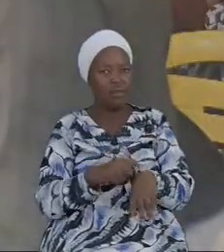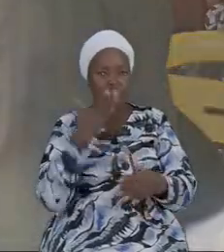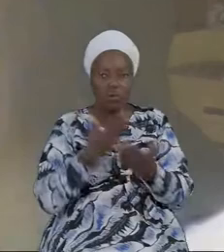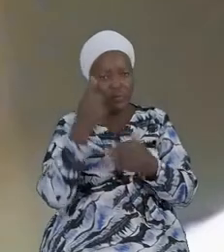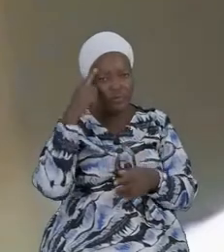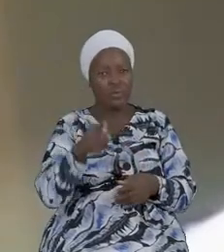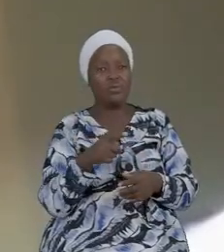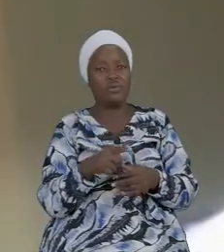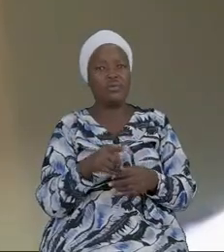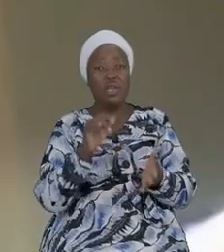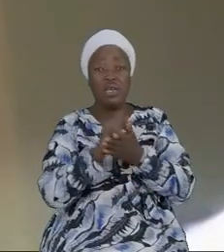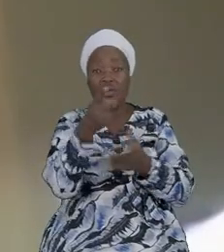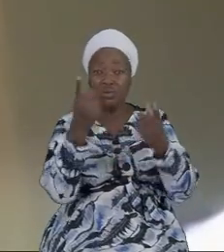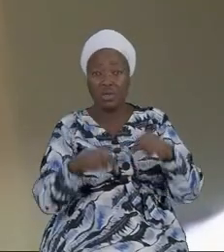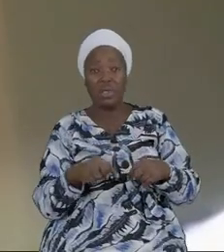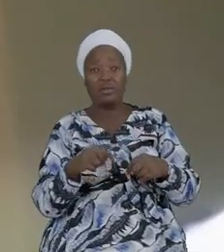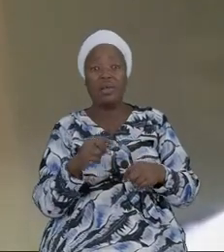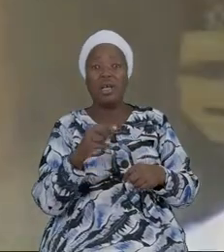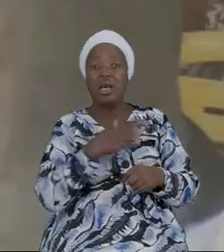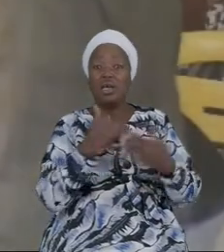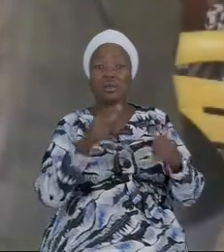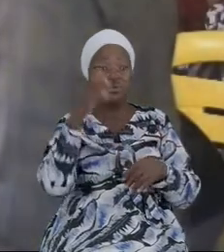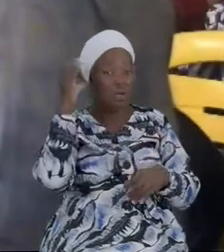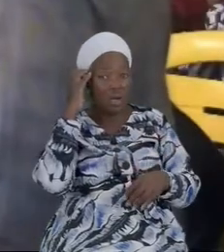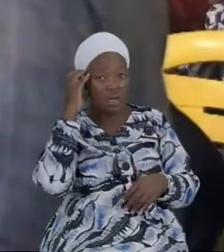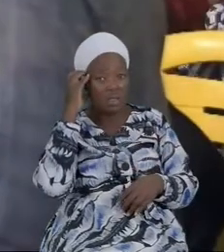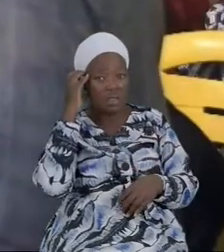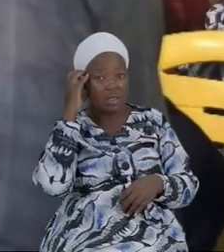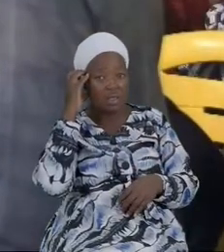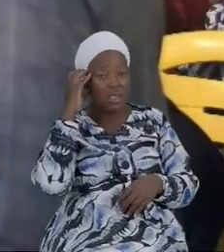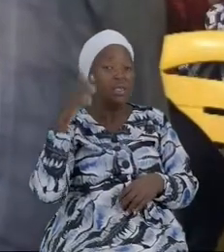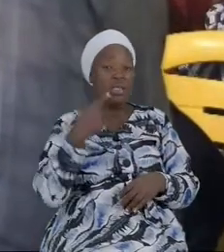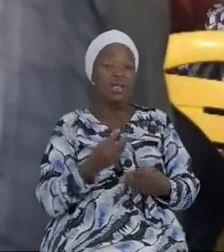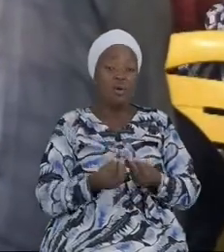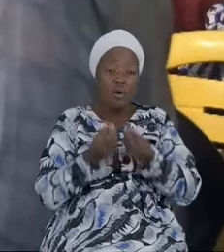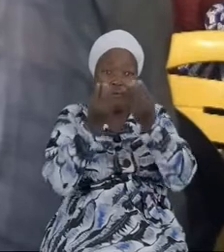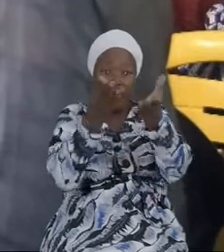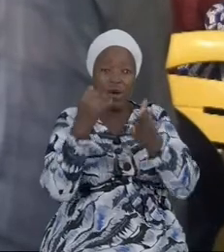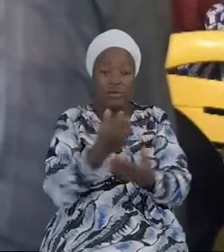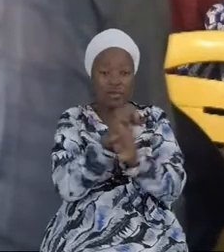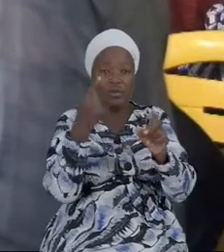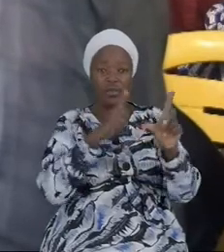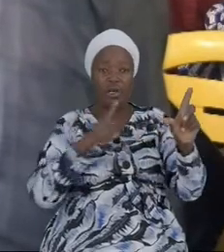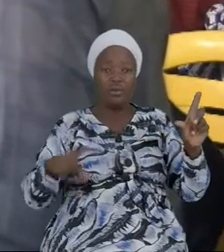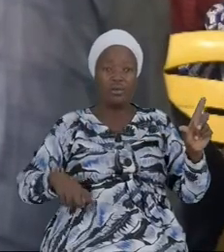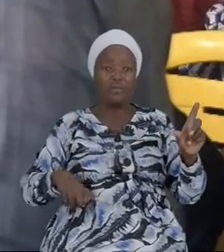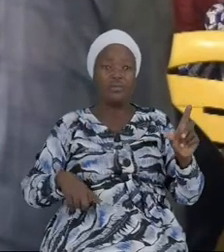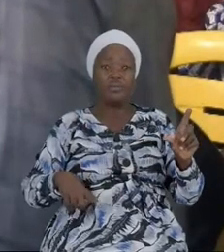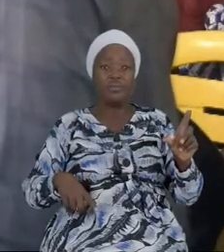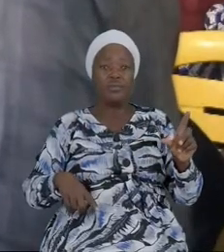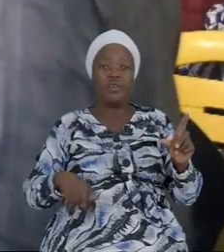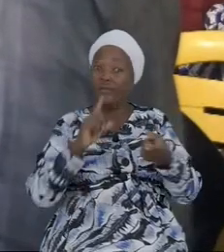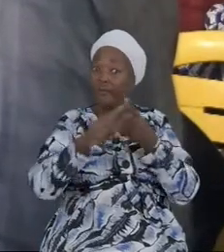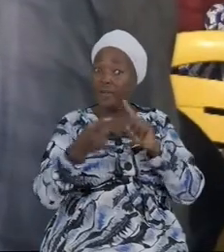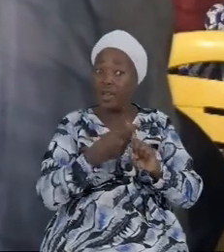you that you came, and now you have the offer of the salvation of the Lord.